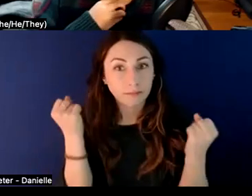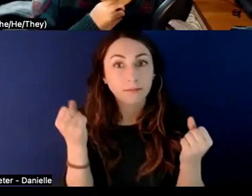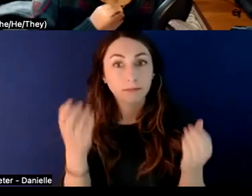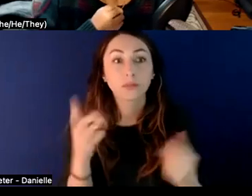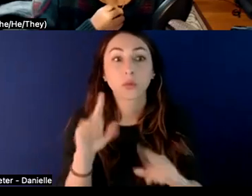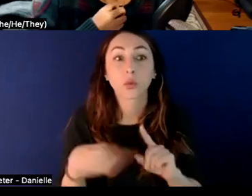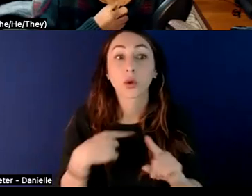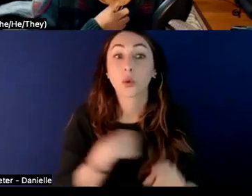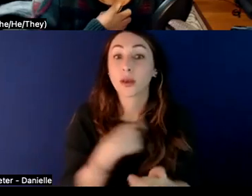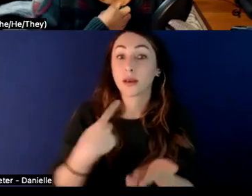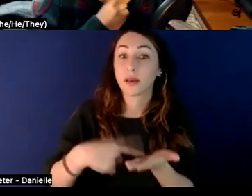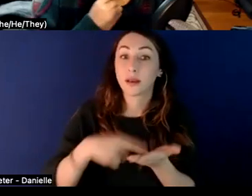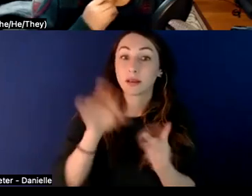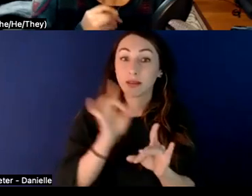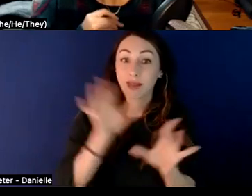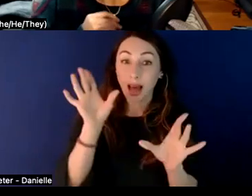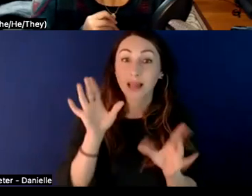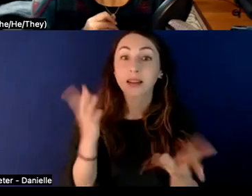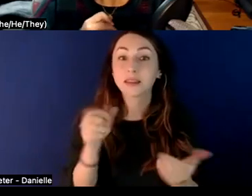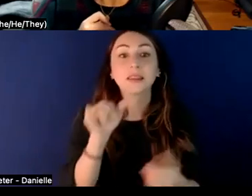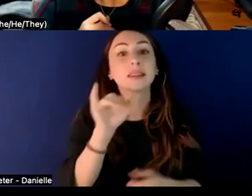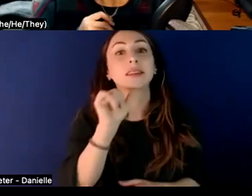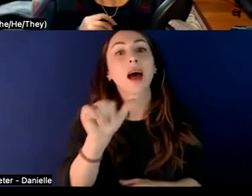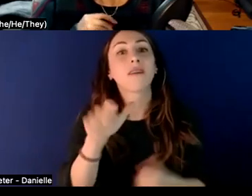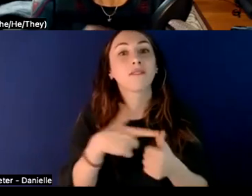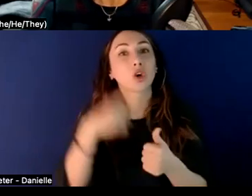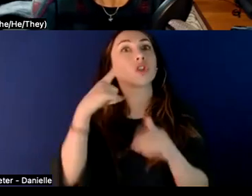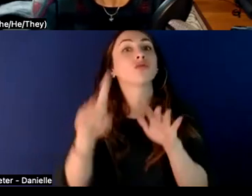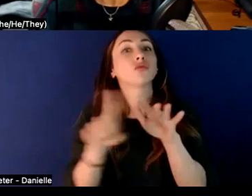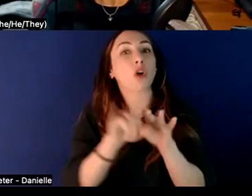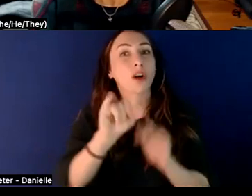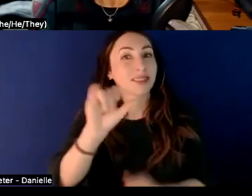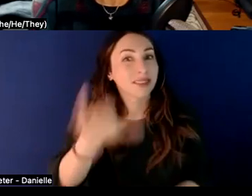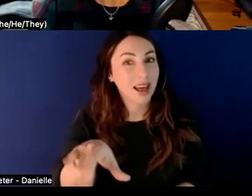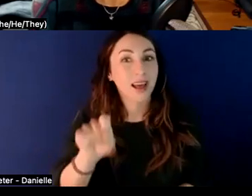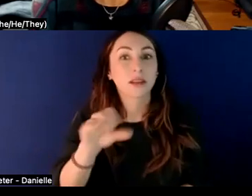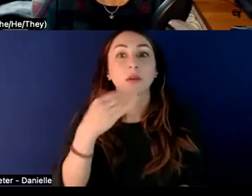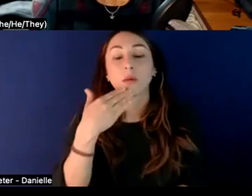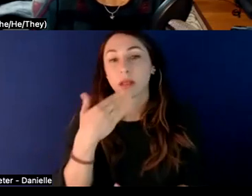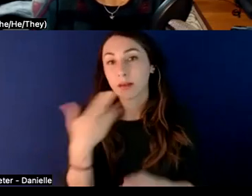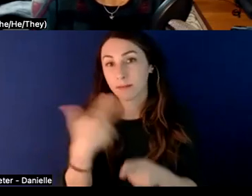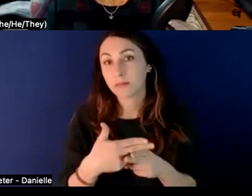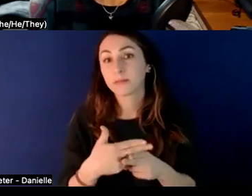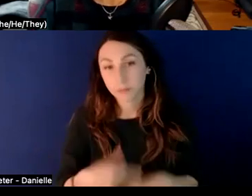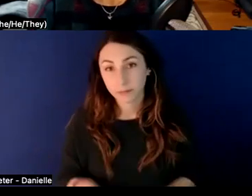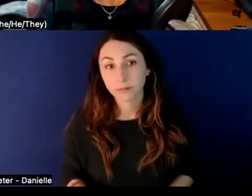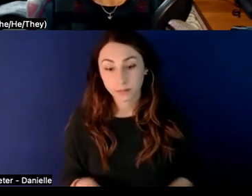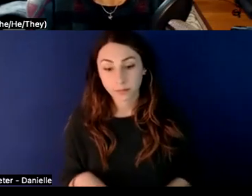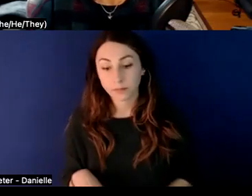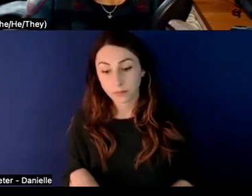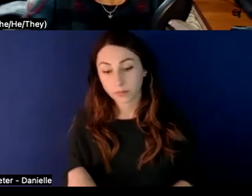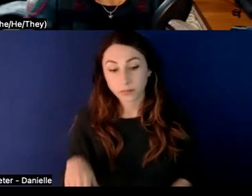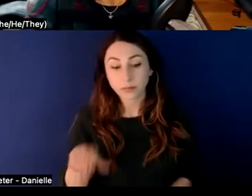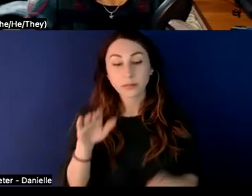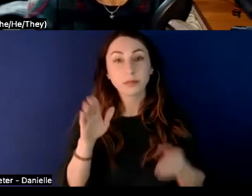when we talk about violence, that's not what first comes to mind. So thank you so much for really touching upon that, because in an